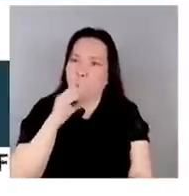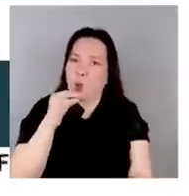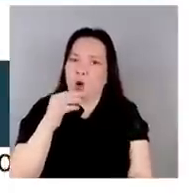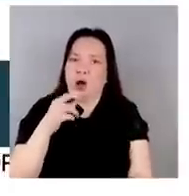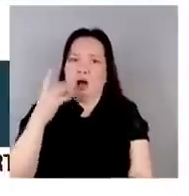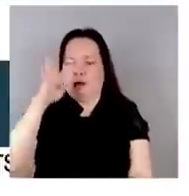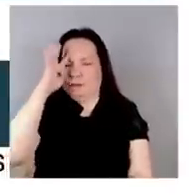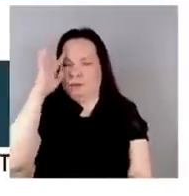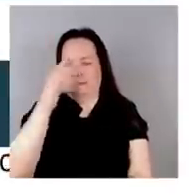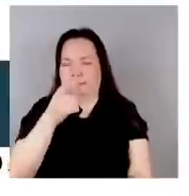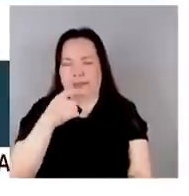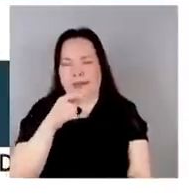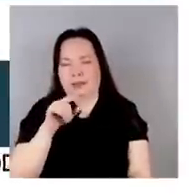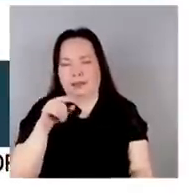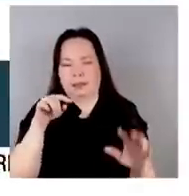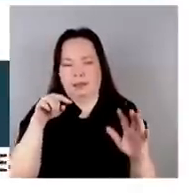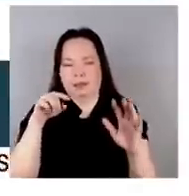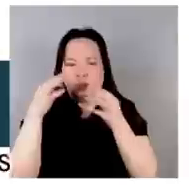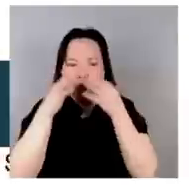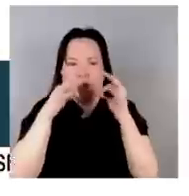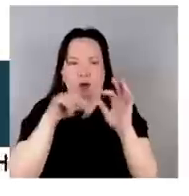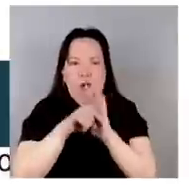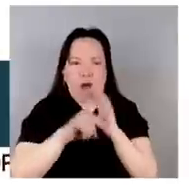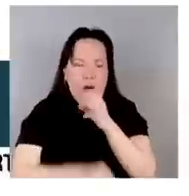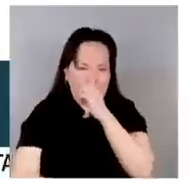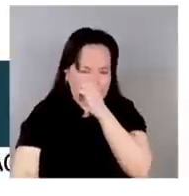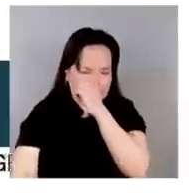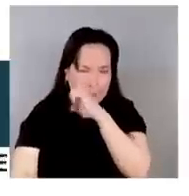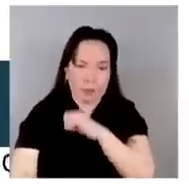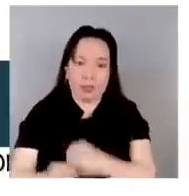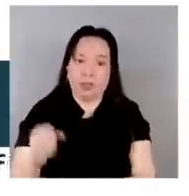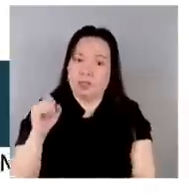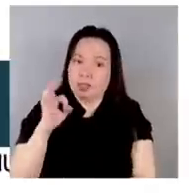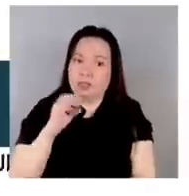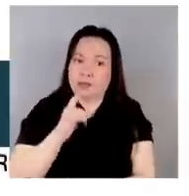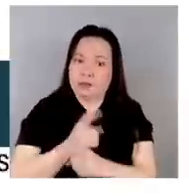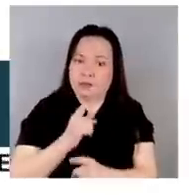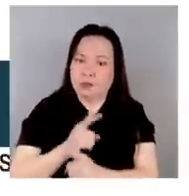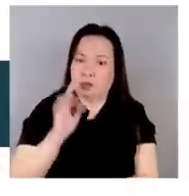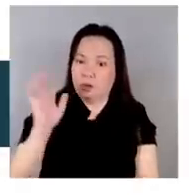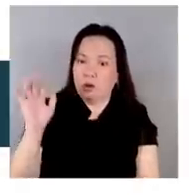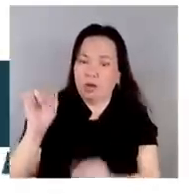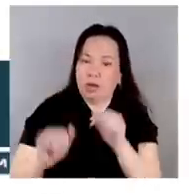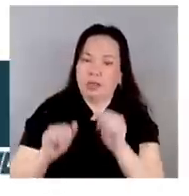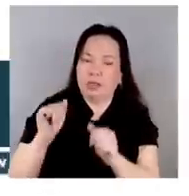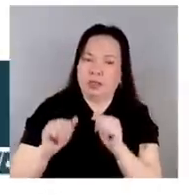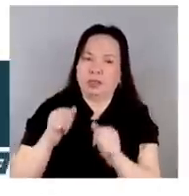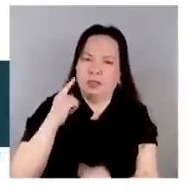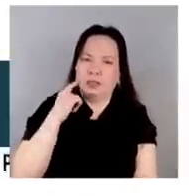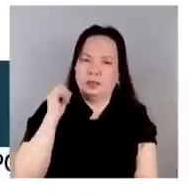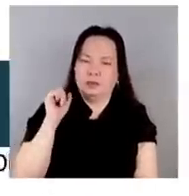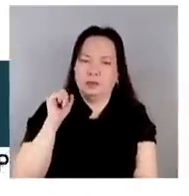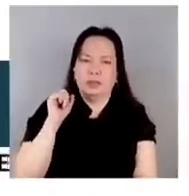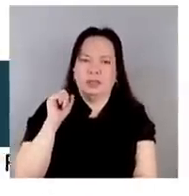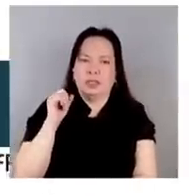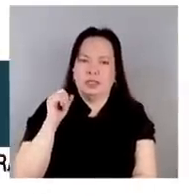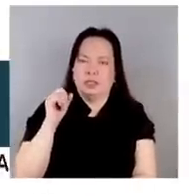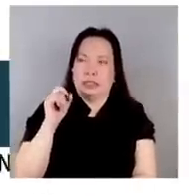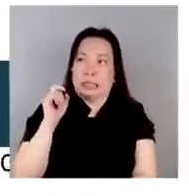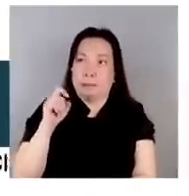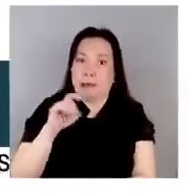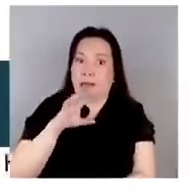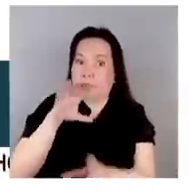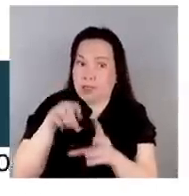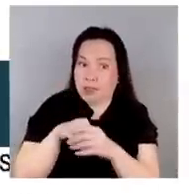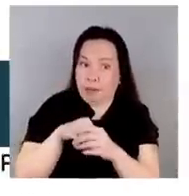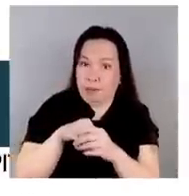involved in these crimes. If that is the case, and if that's your assessment, shouldn't it also be part of the equation that these